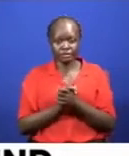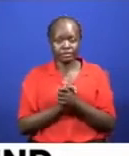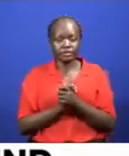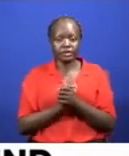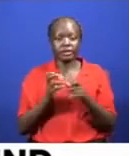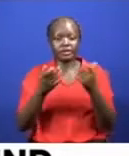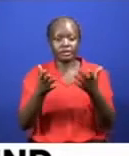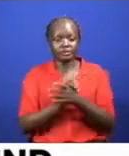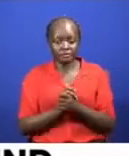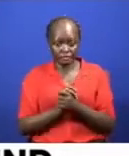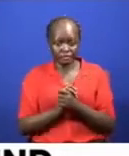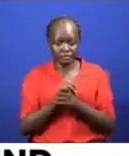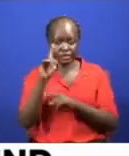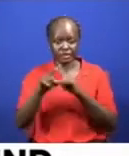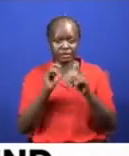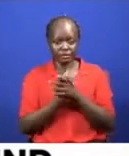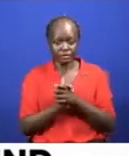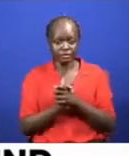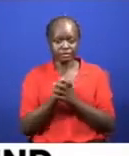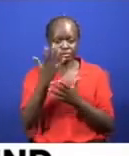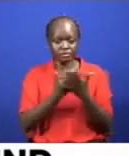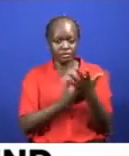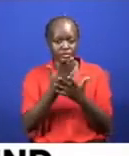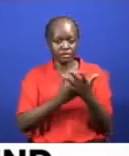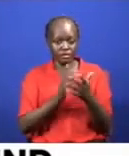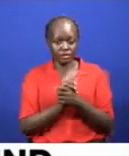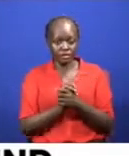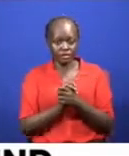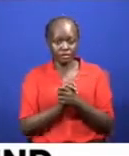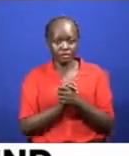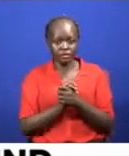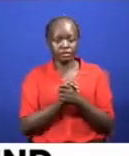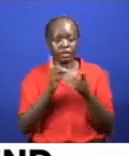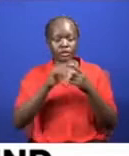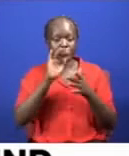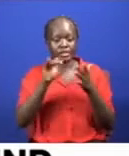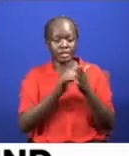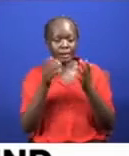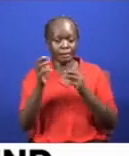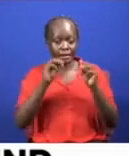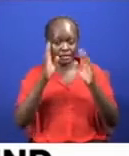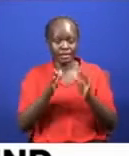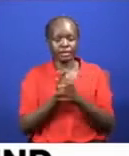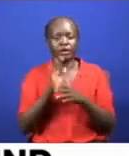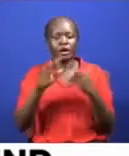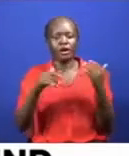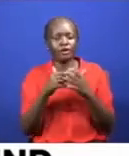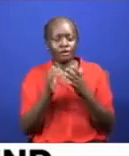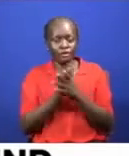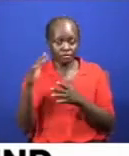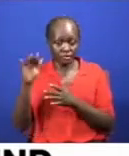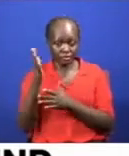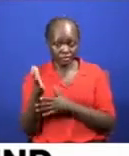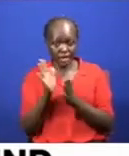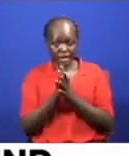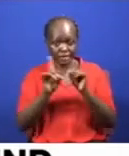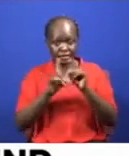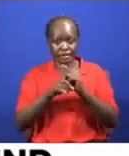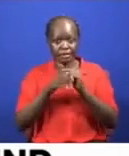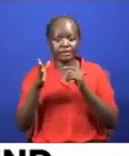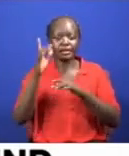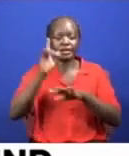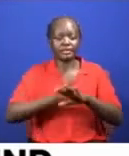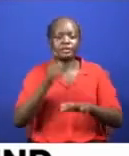over the exam materials to the center managers. All of them were present and they were there on